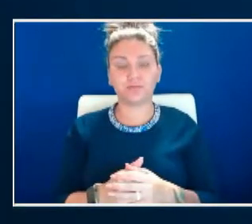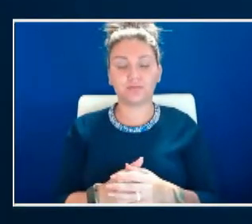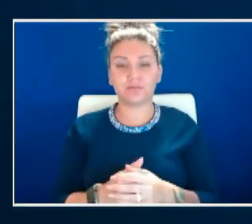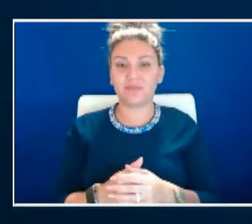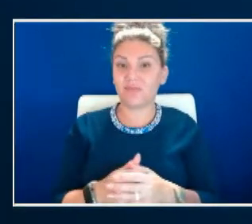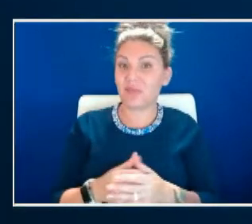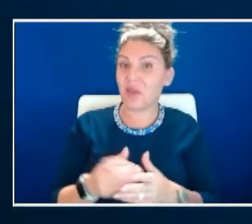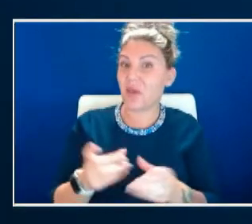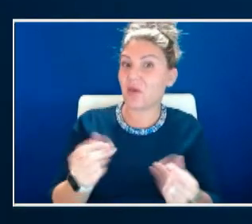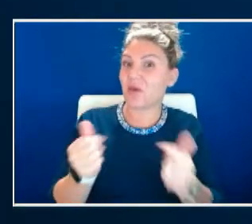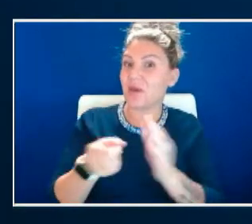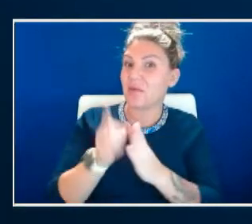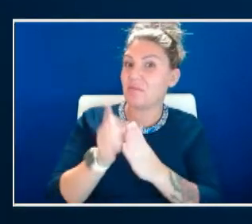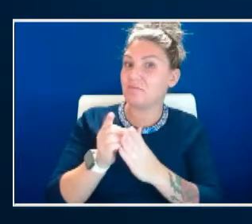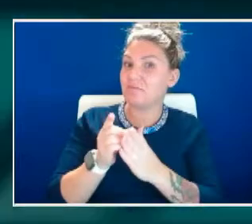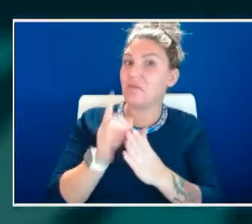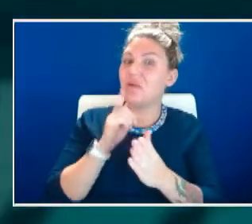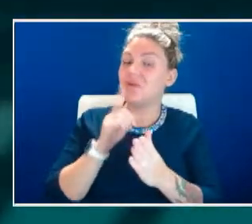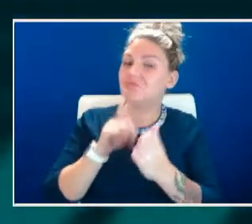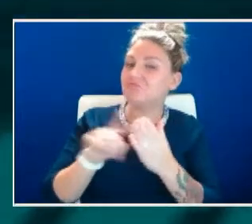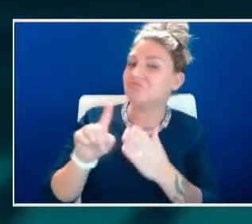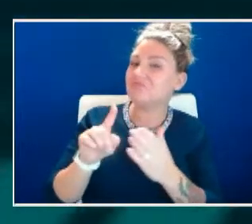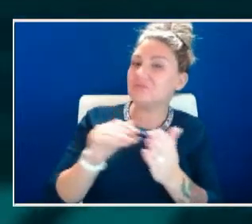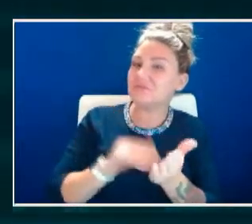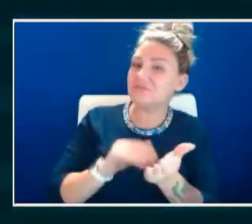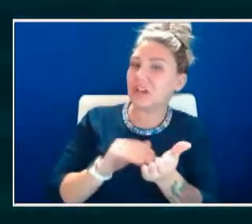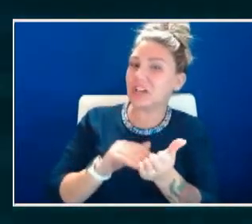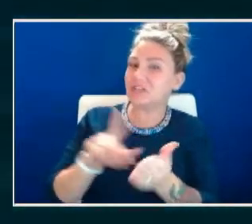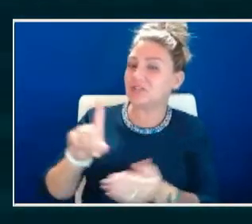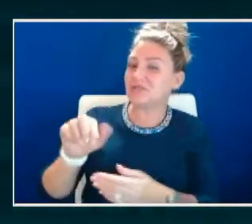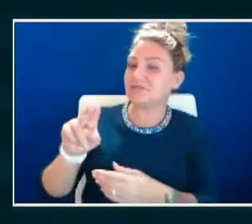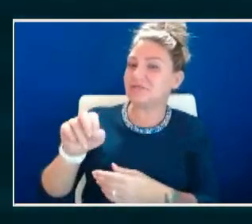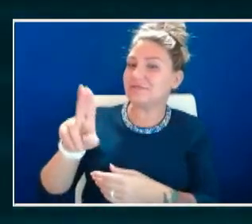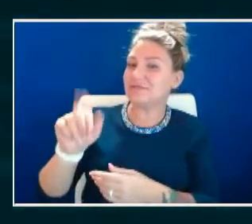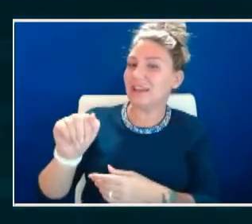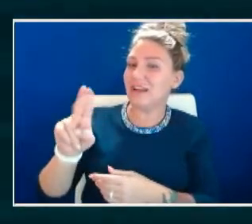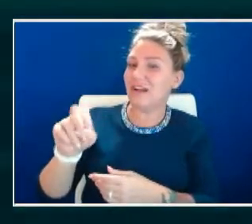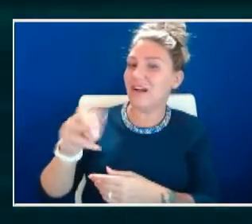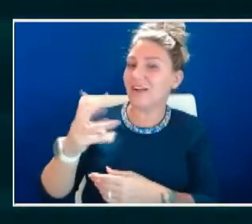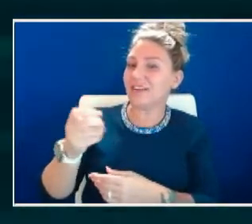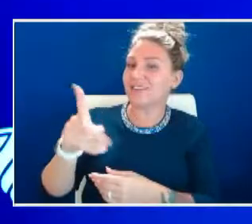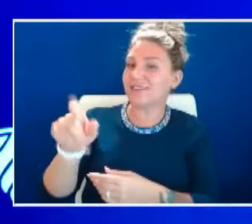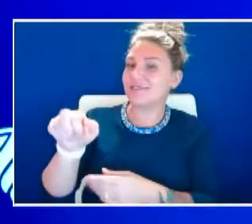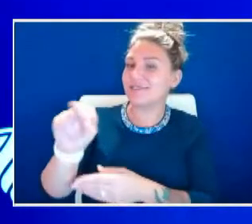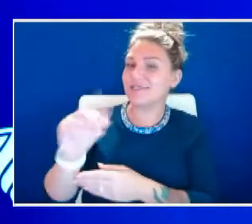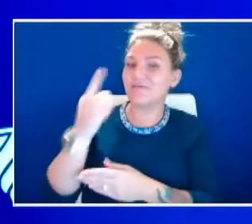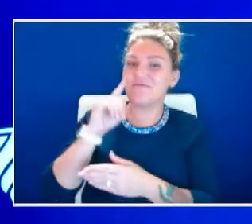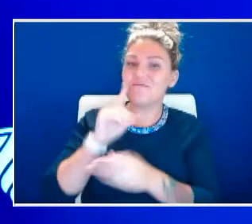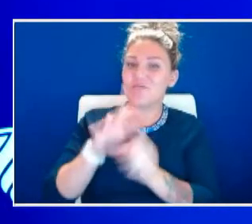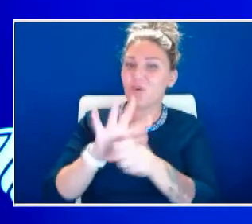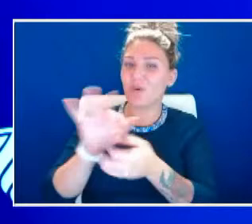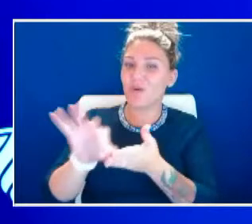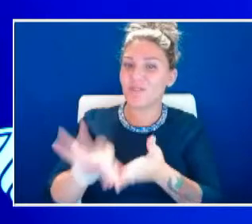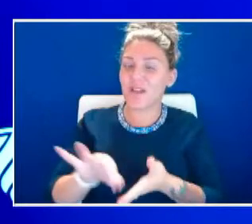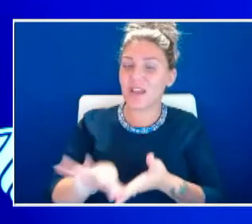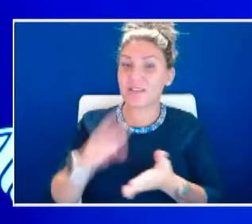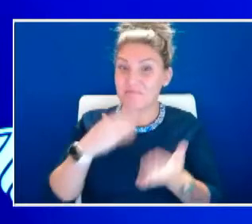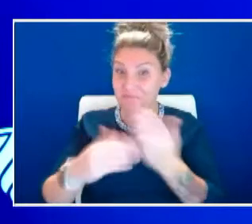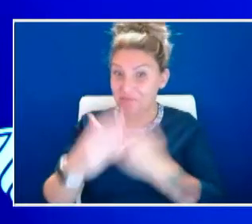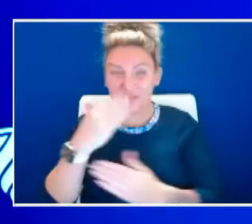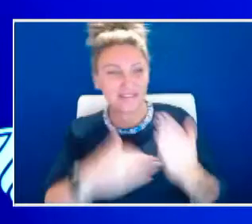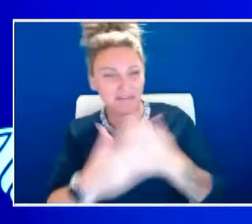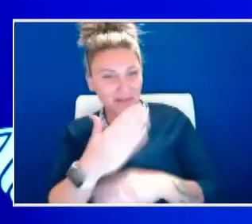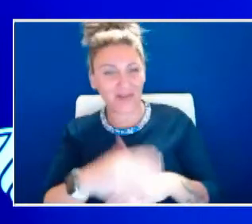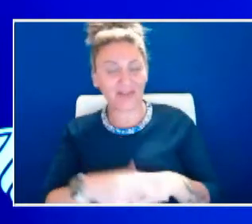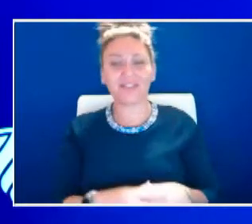to check in with Medical Director of Infection Prevention and Control, Dr. Dana Hawkinson, getting our COVID count. Good morning to you. Yeah, hi. Hi. Good morning. Good morning. Yeah,